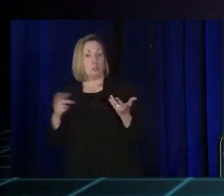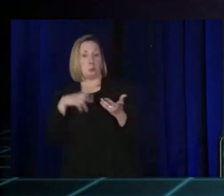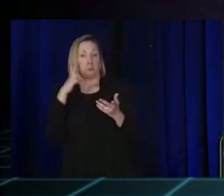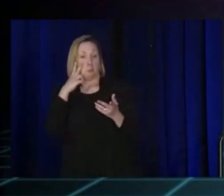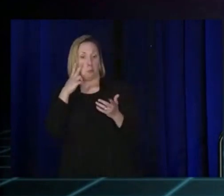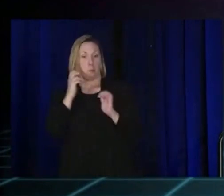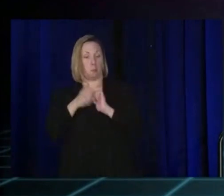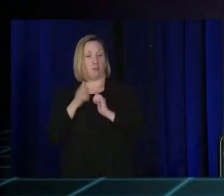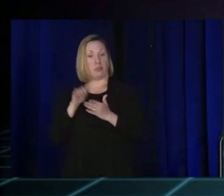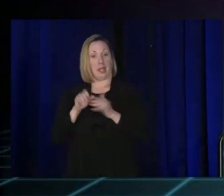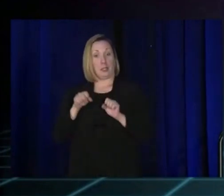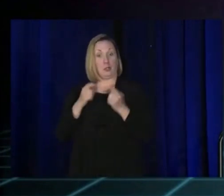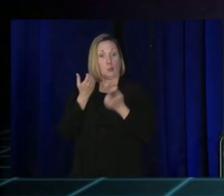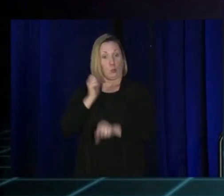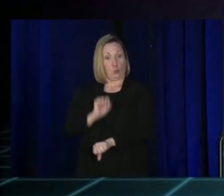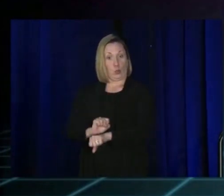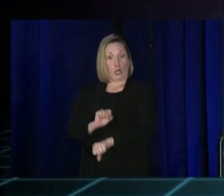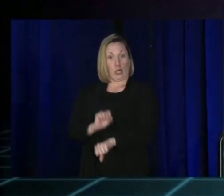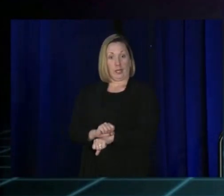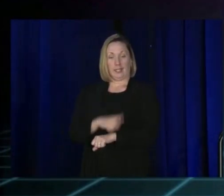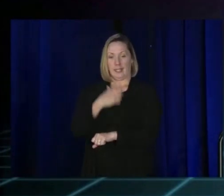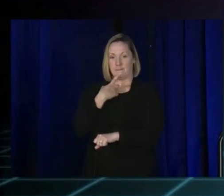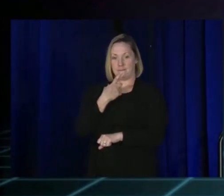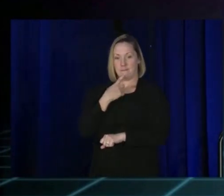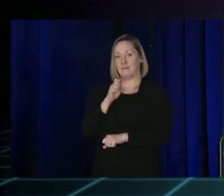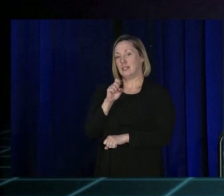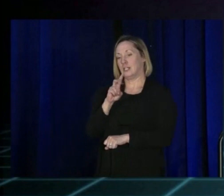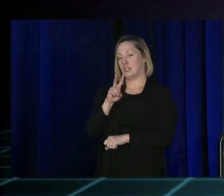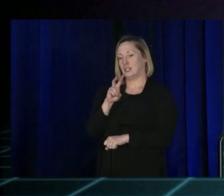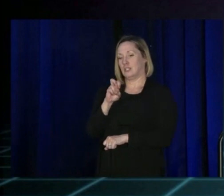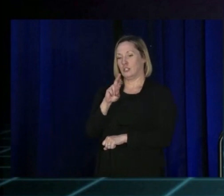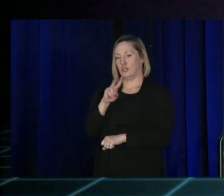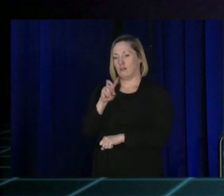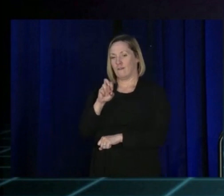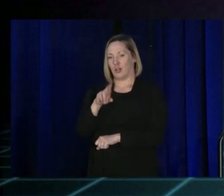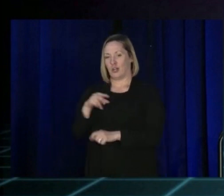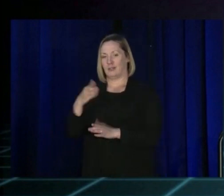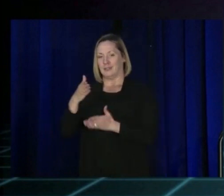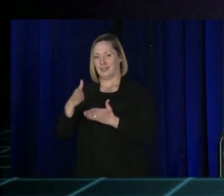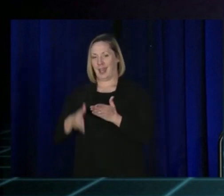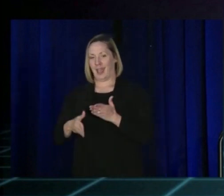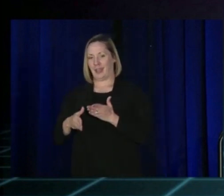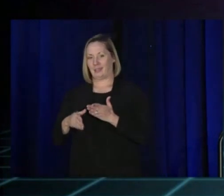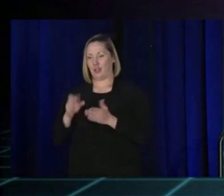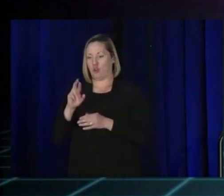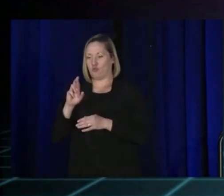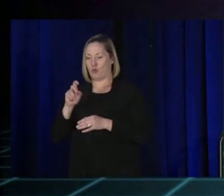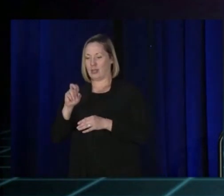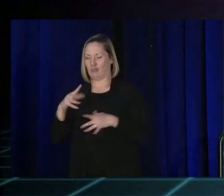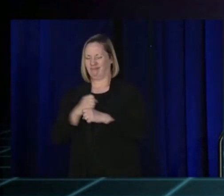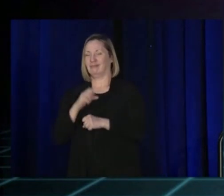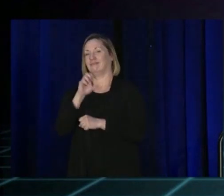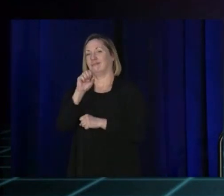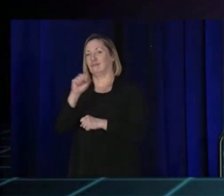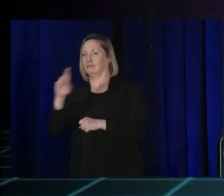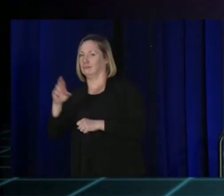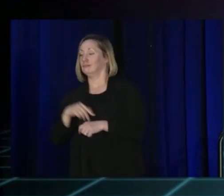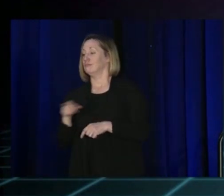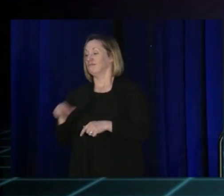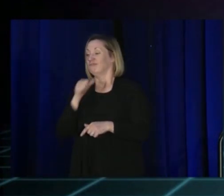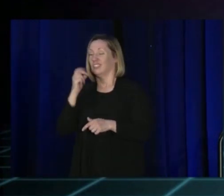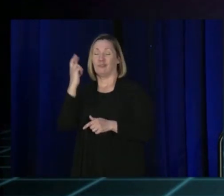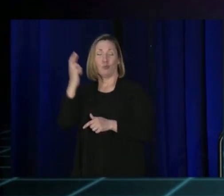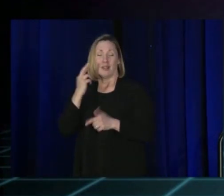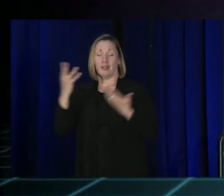that could work. Server-side rendering here. So what you didn't even realize,